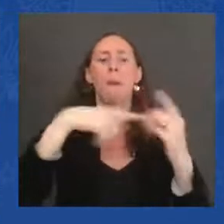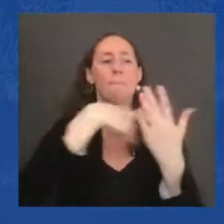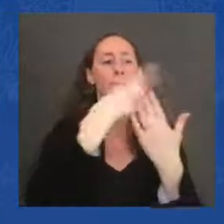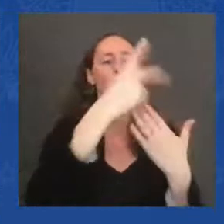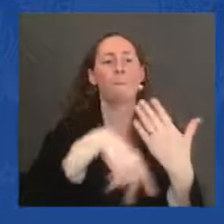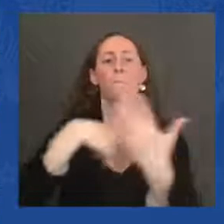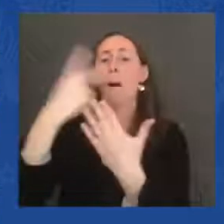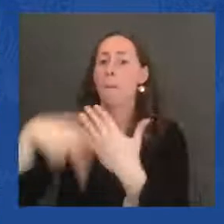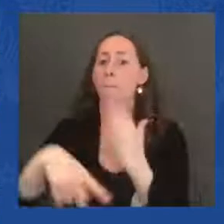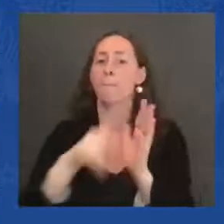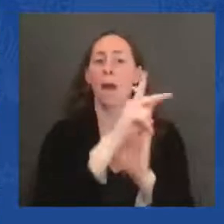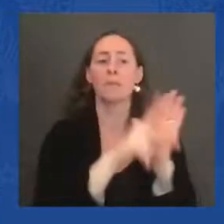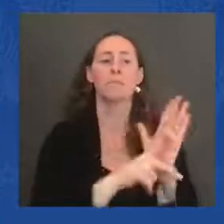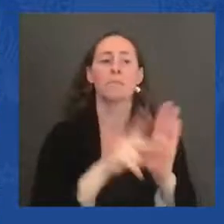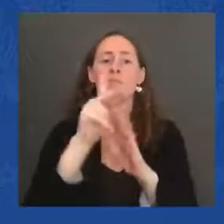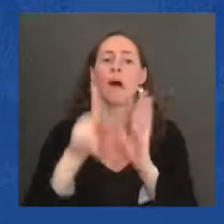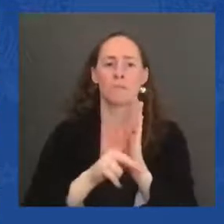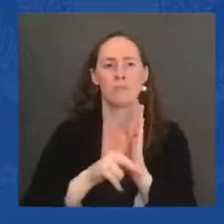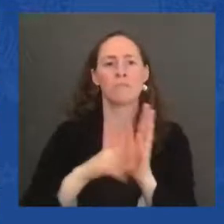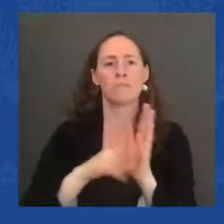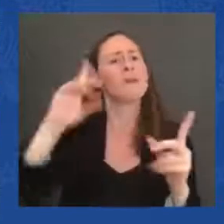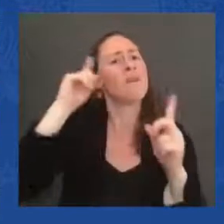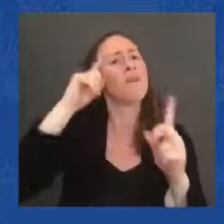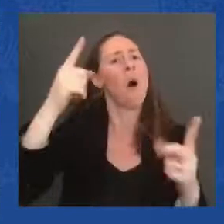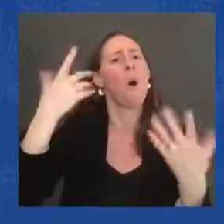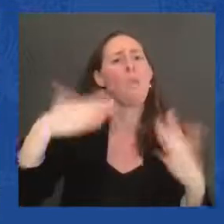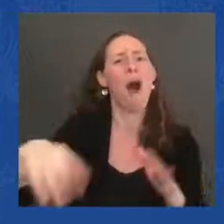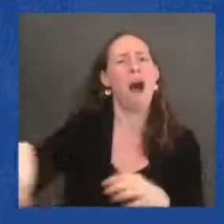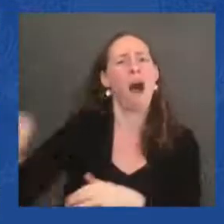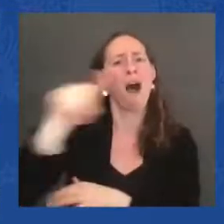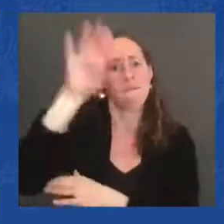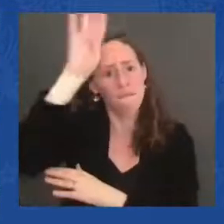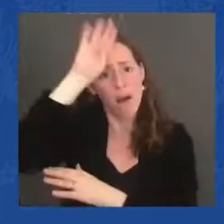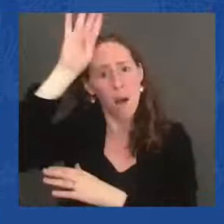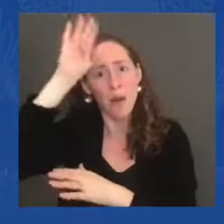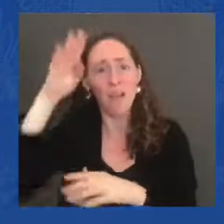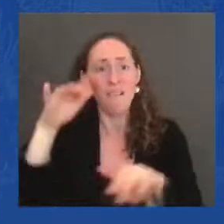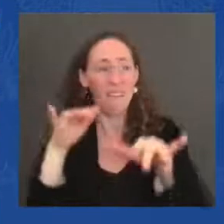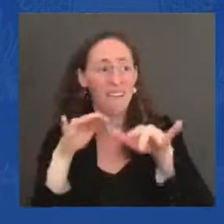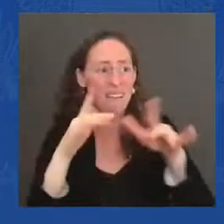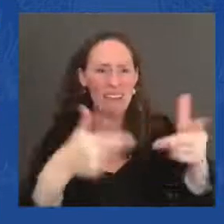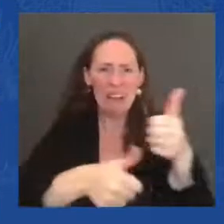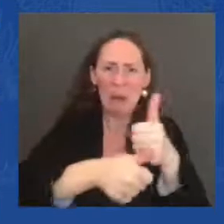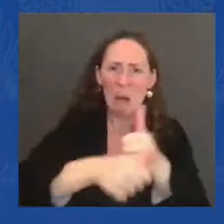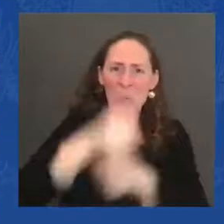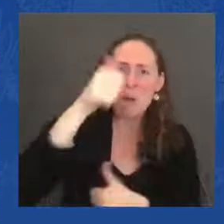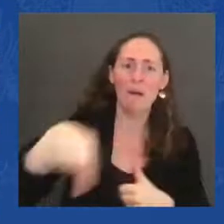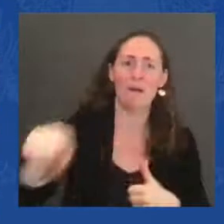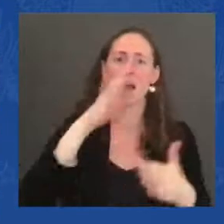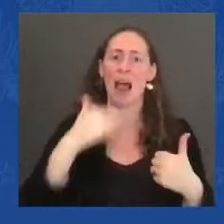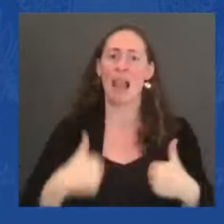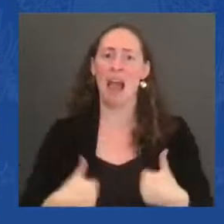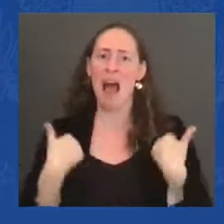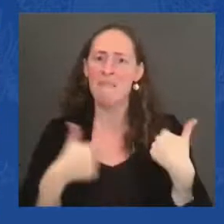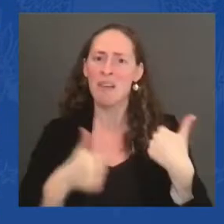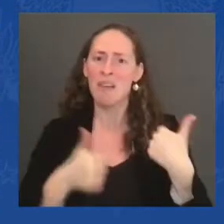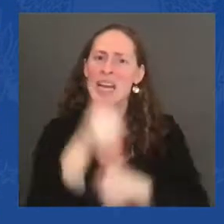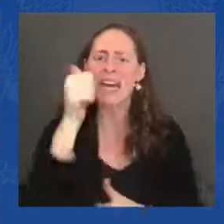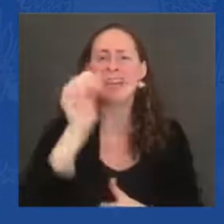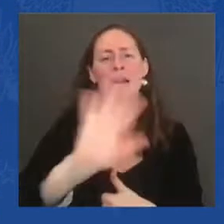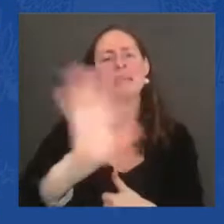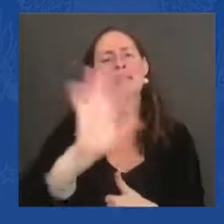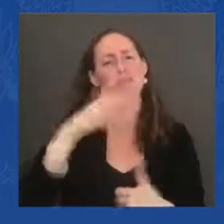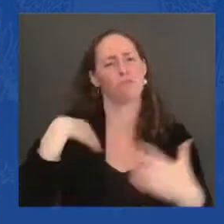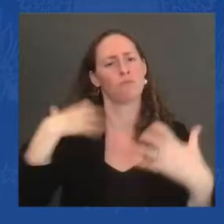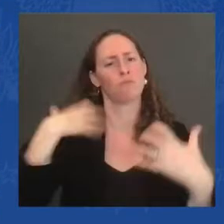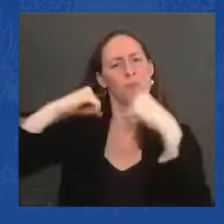rangeland conditions where the fuels are just almost impossible to fight, would be very appreciated. And all the Western governors stand ready to work